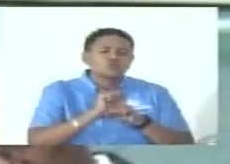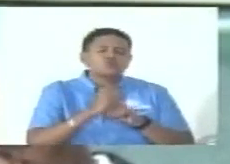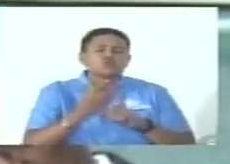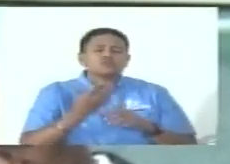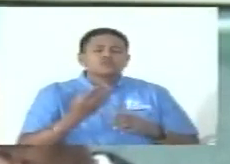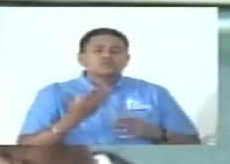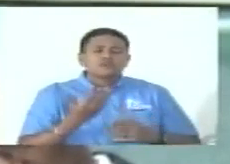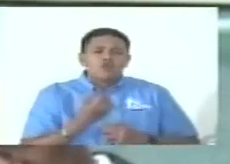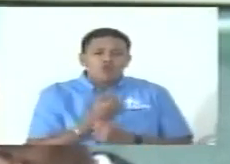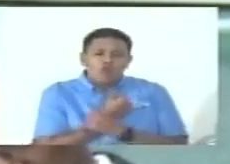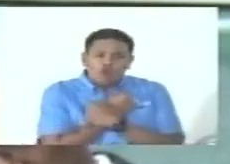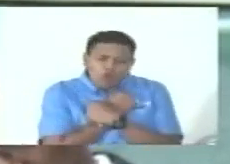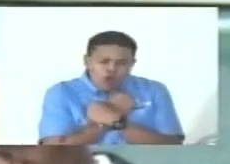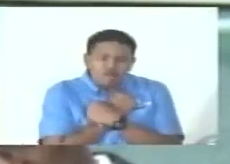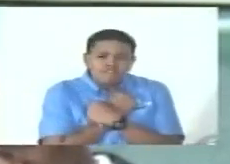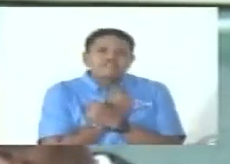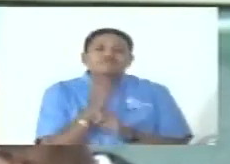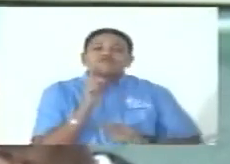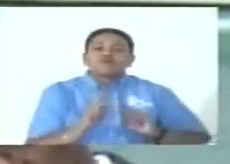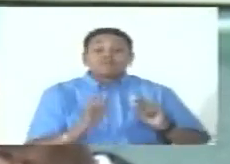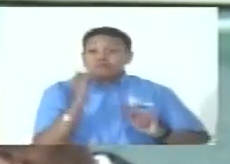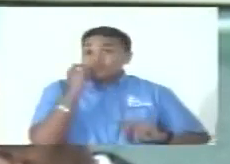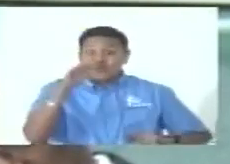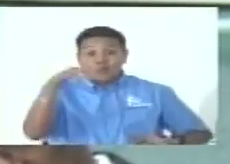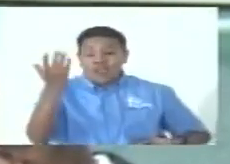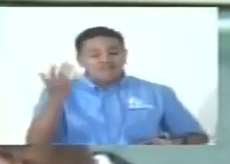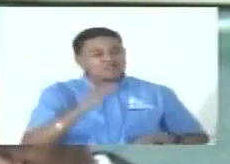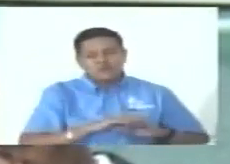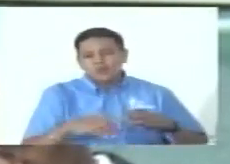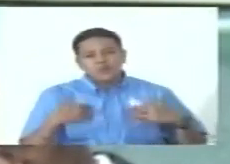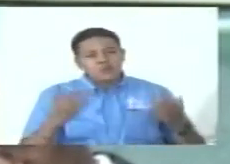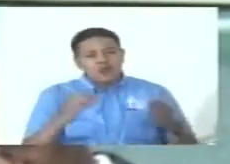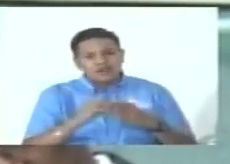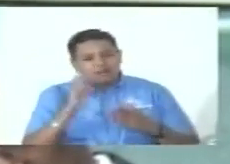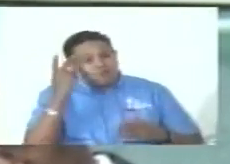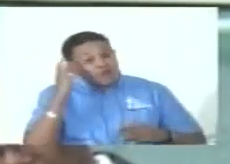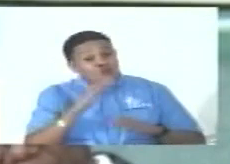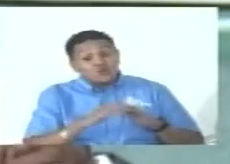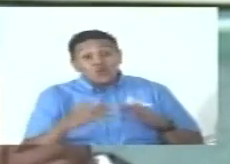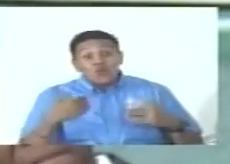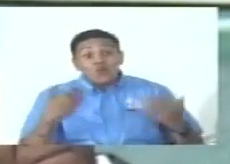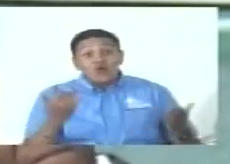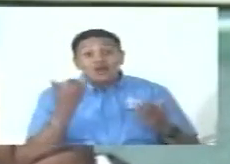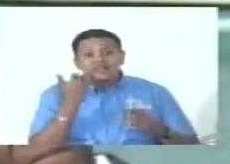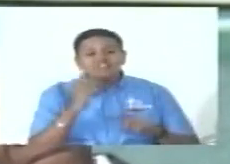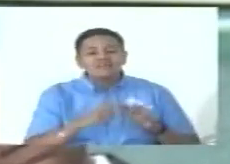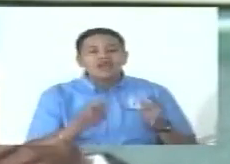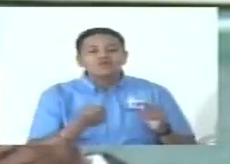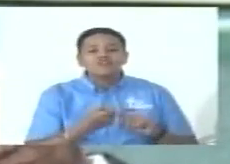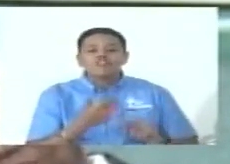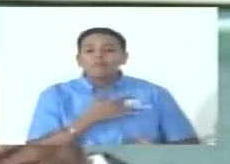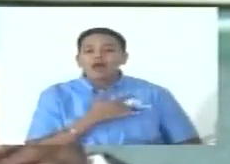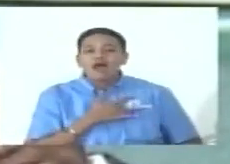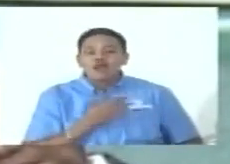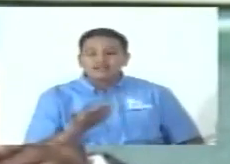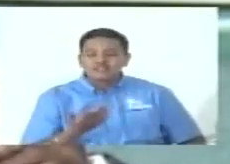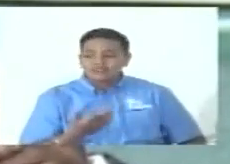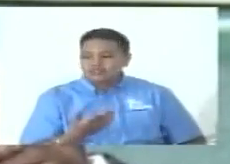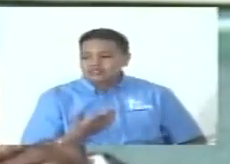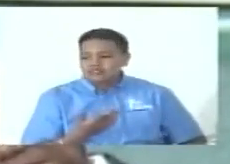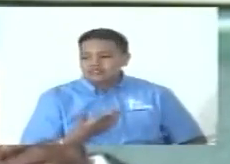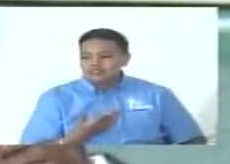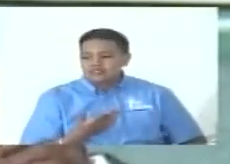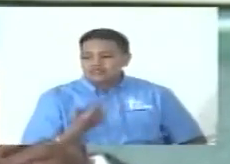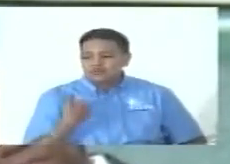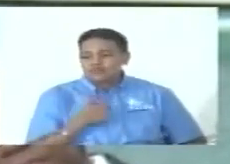genuine love for the people. Do not enter it if you can't do it from your heart. We know